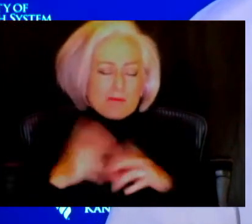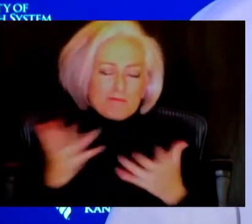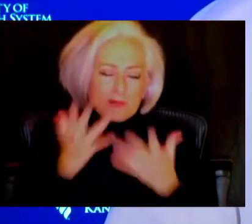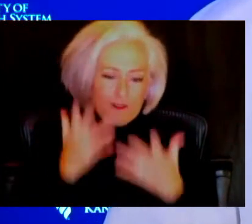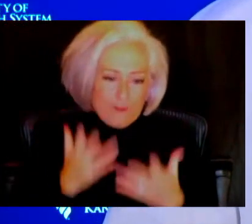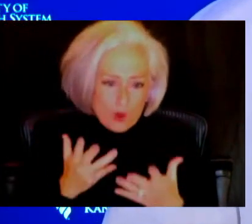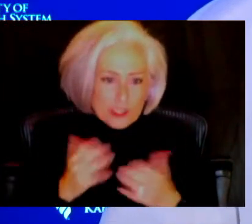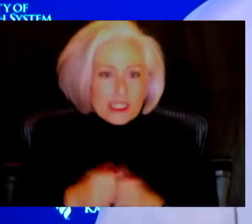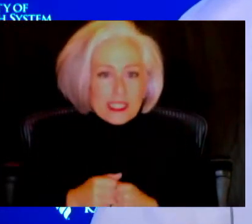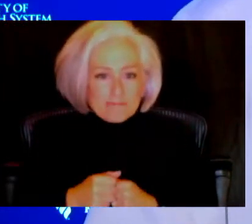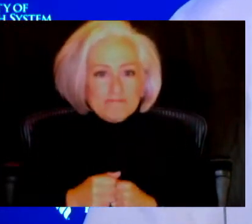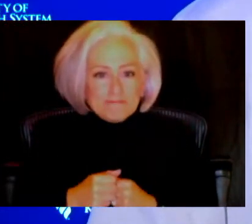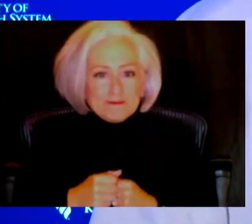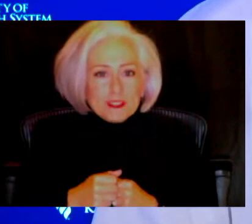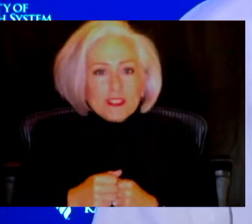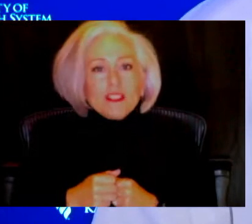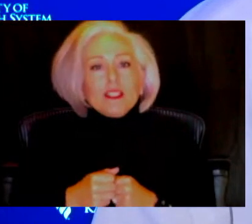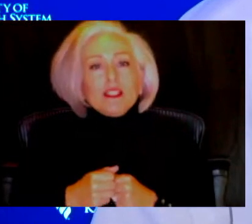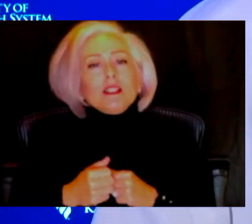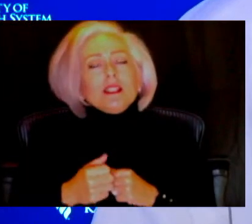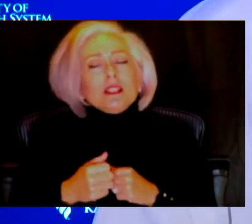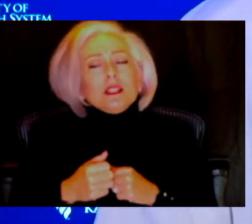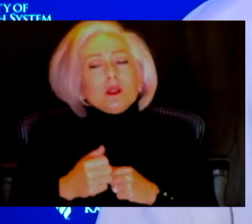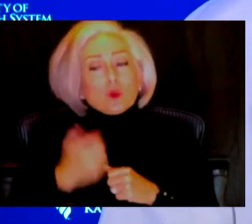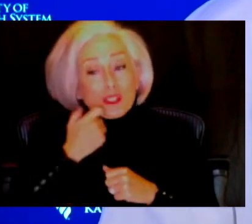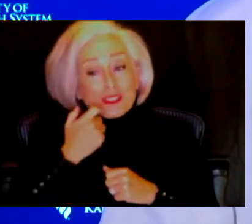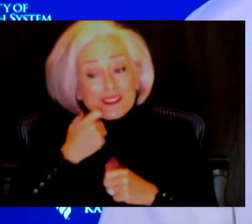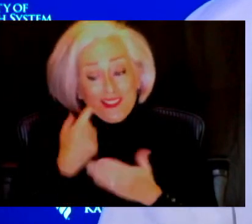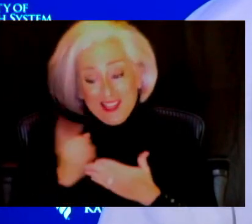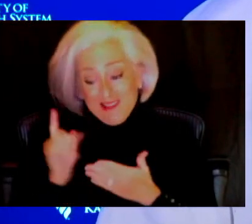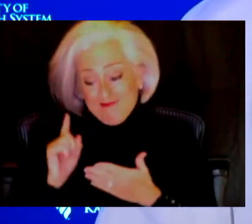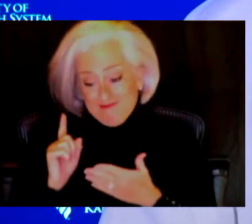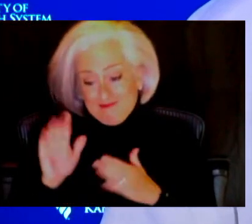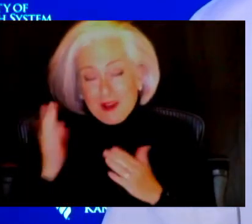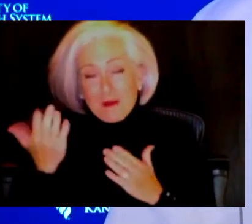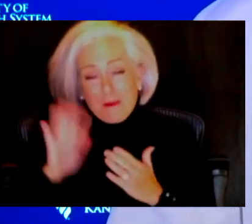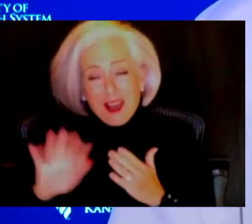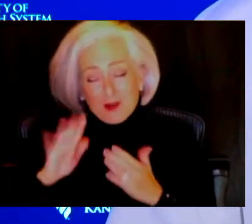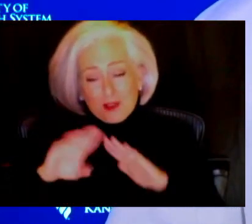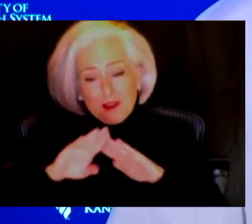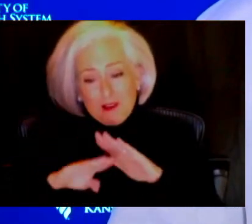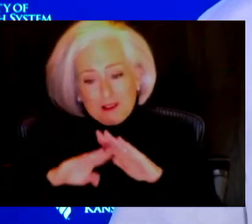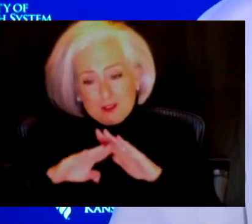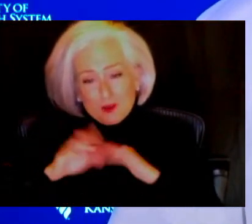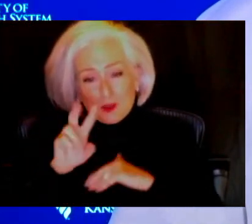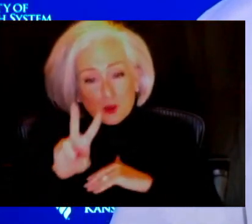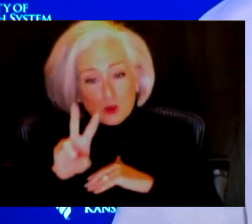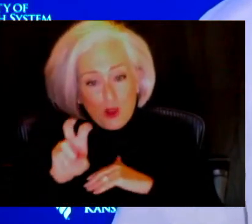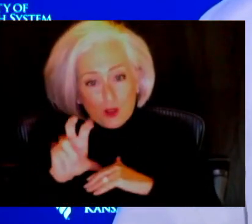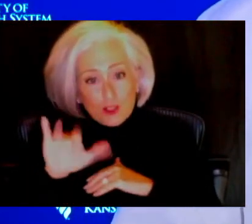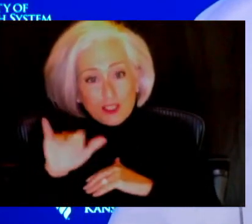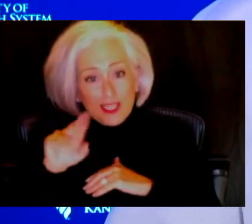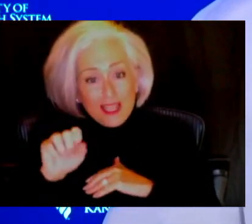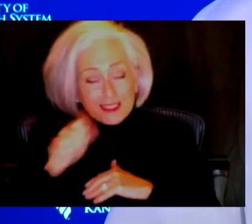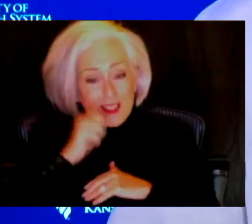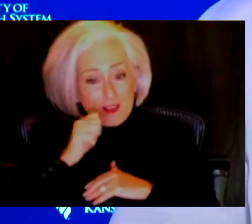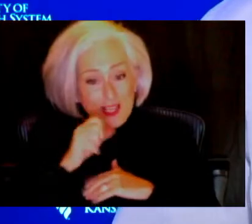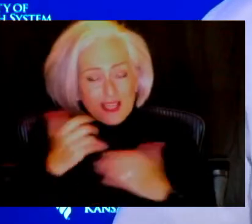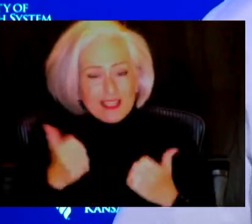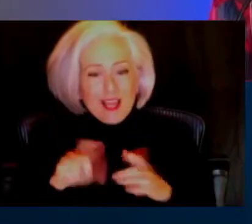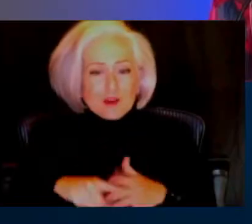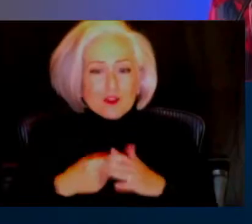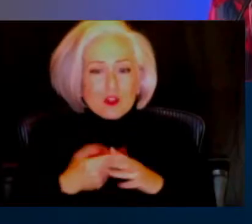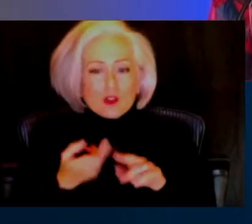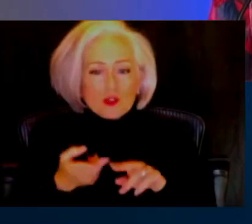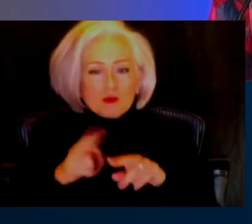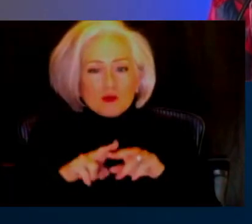of just under 200 about a week ago, 200 cases a day, but now we are starting to climb back up on that rolling 7-day